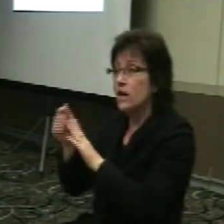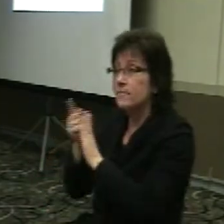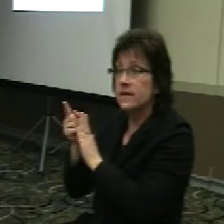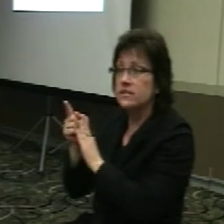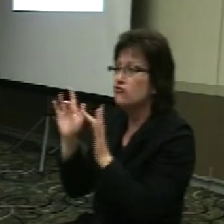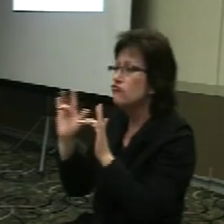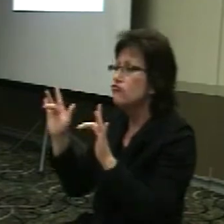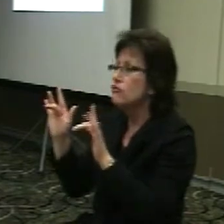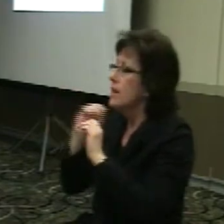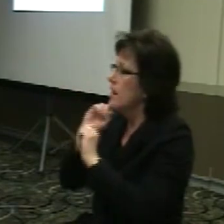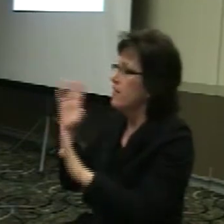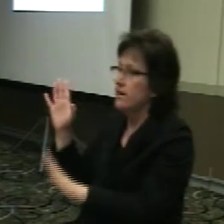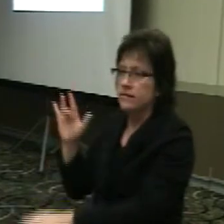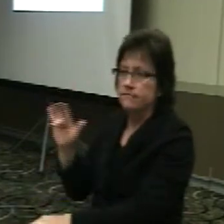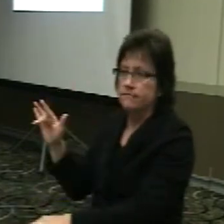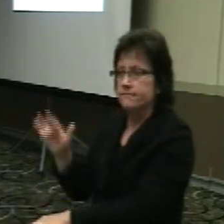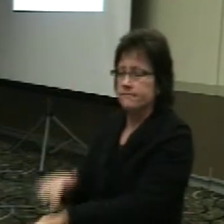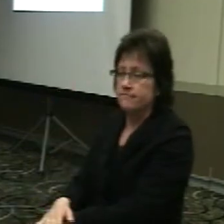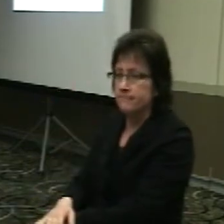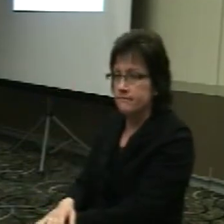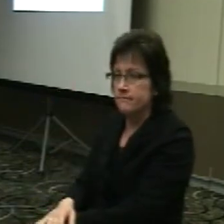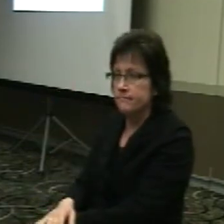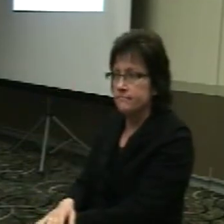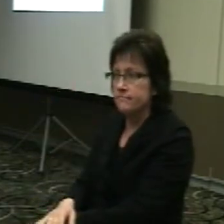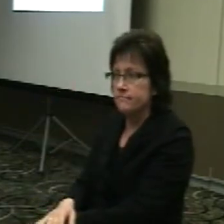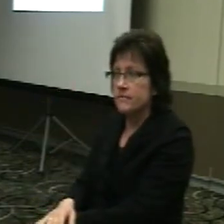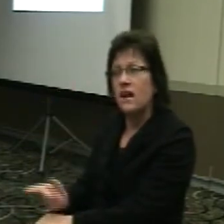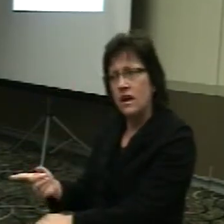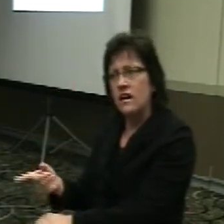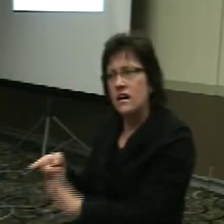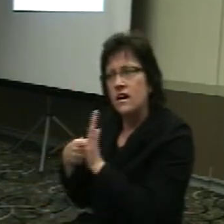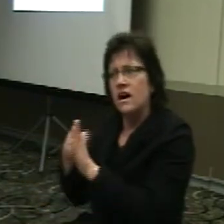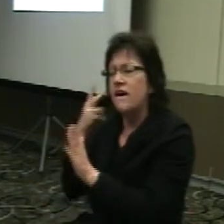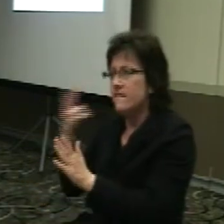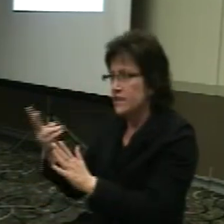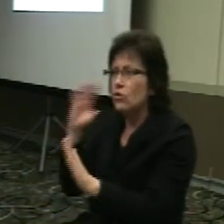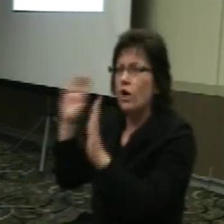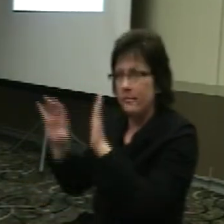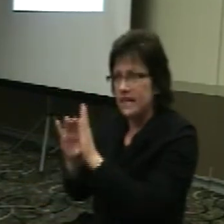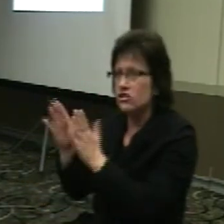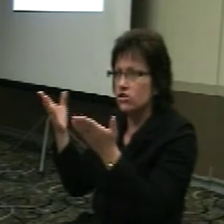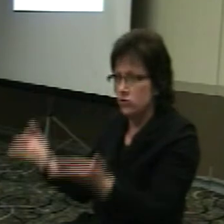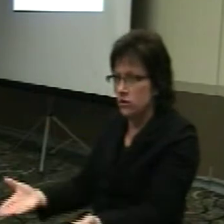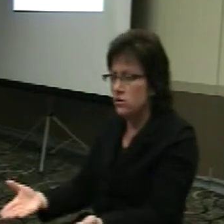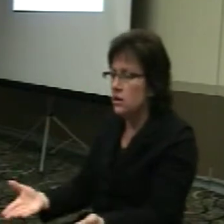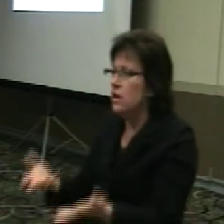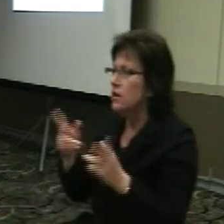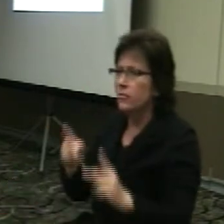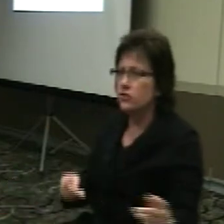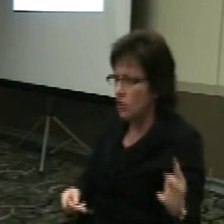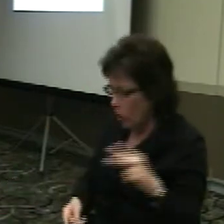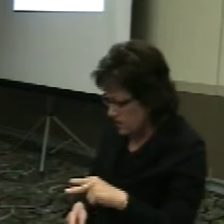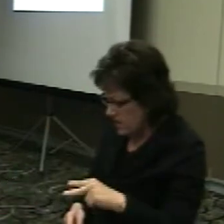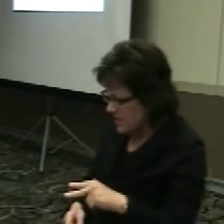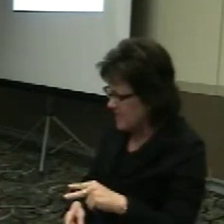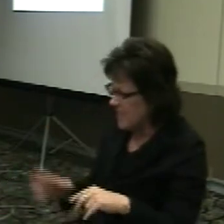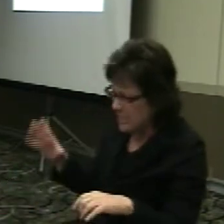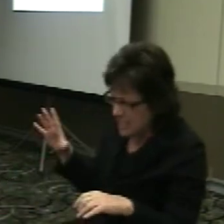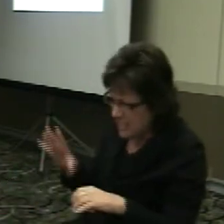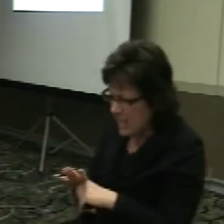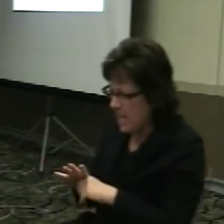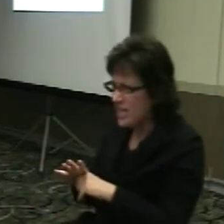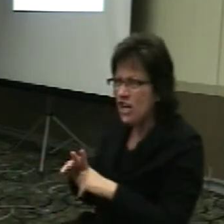nothing. Okay? This provides a visual picture. I set this down, the person looks at it and kind of goes, shit,